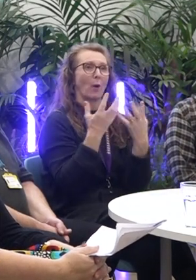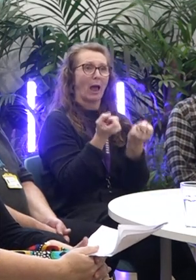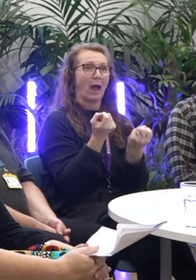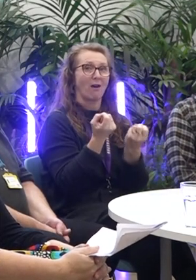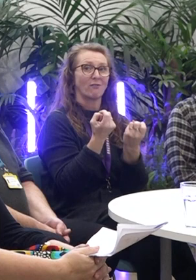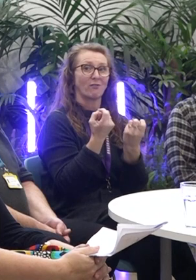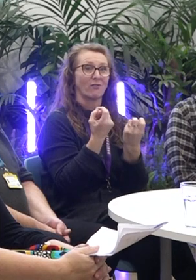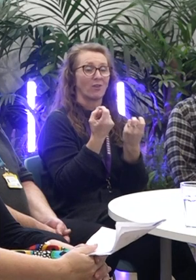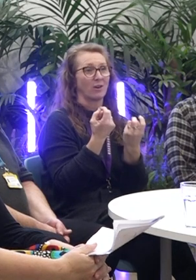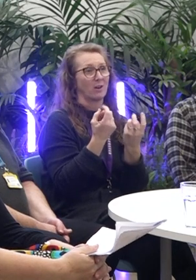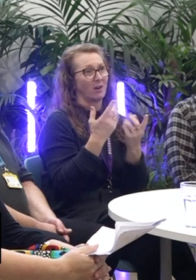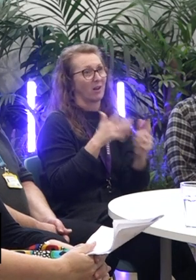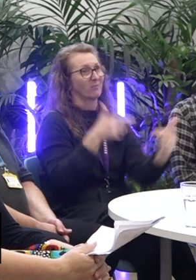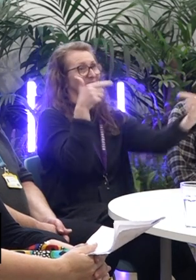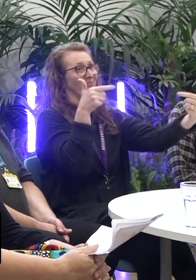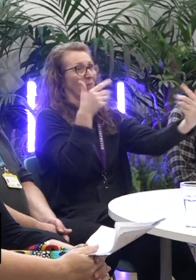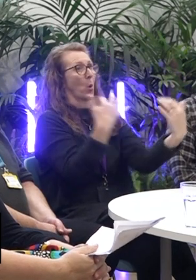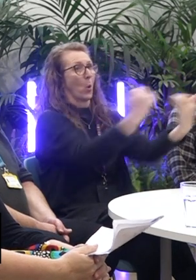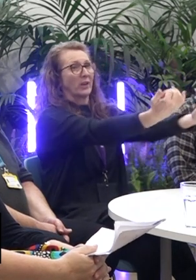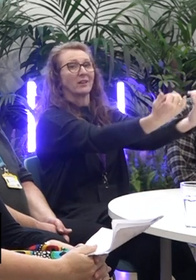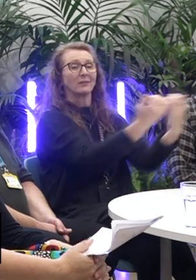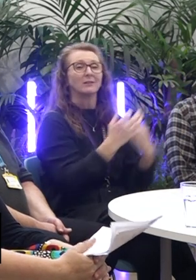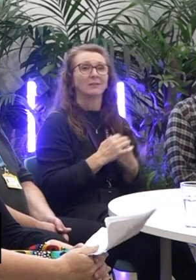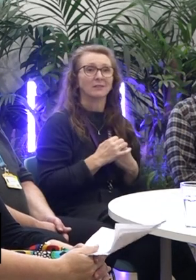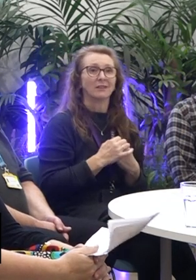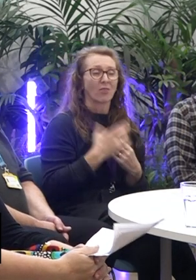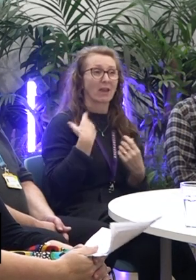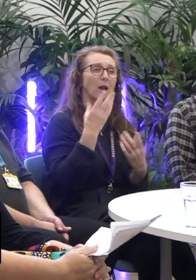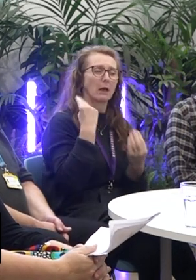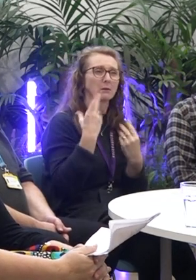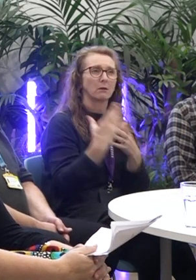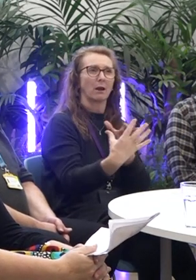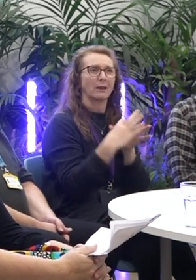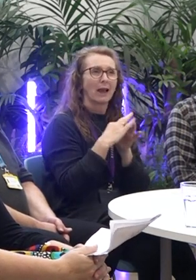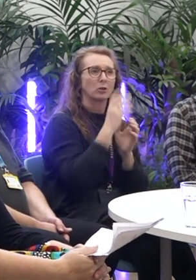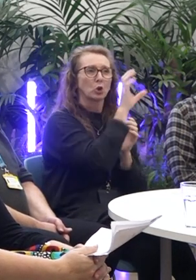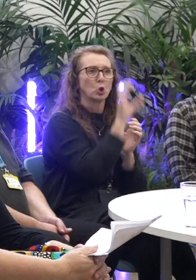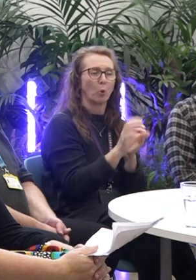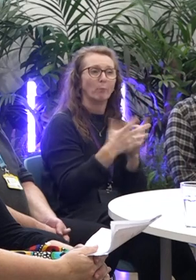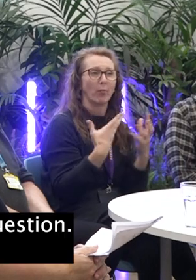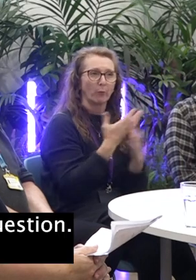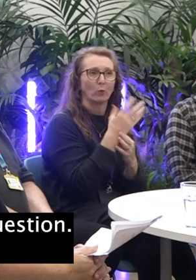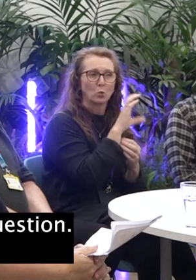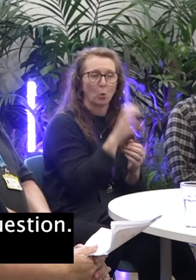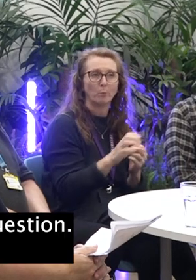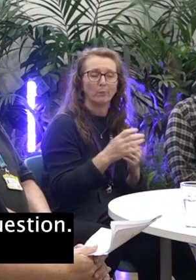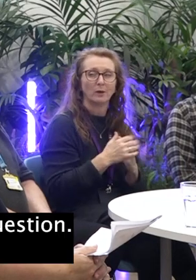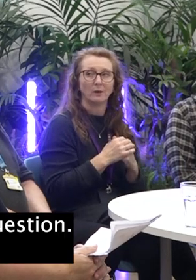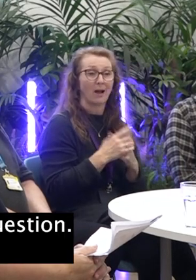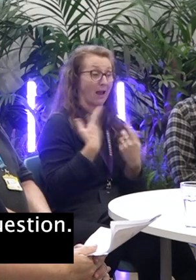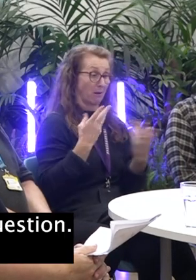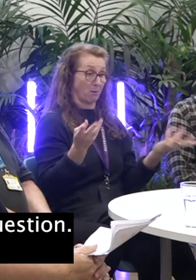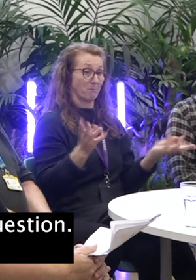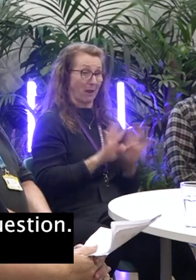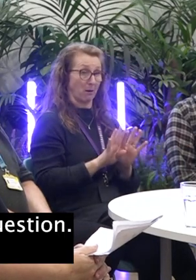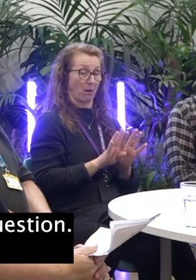esteemed virtual audience who are going to listen to us, and they're able to engage via Zoom. And the panel, I'm